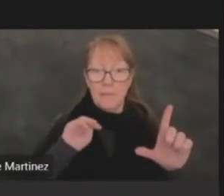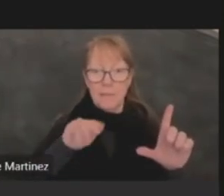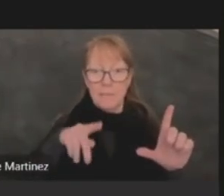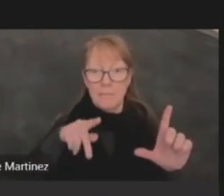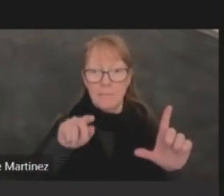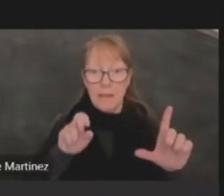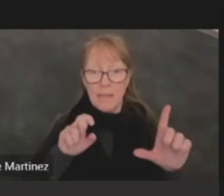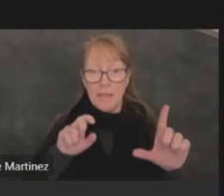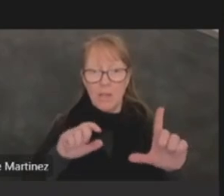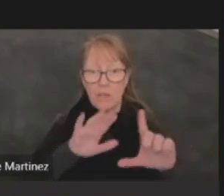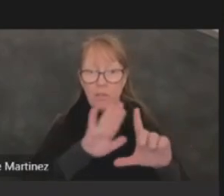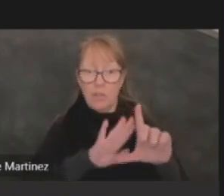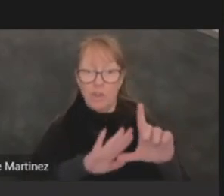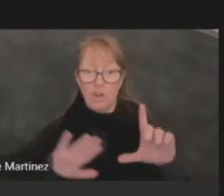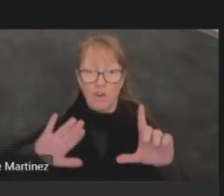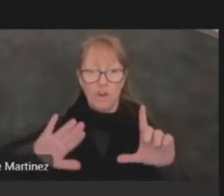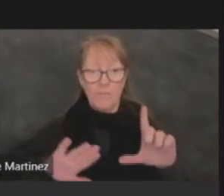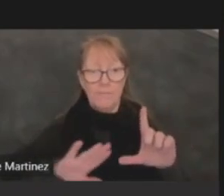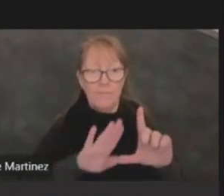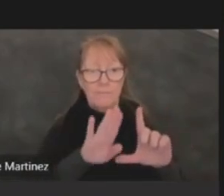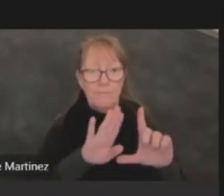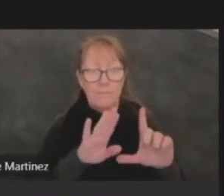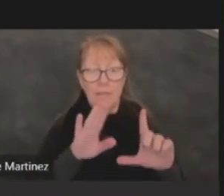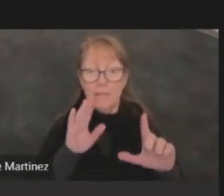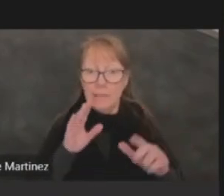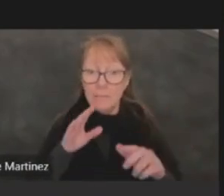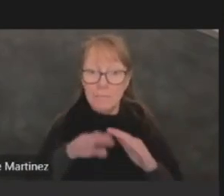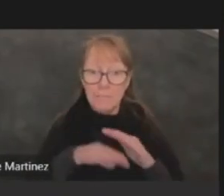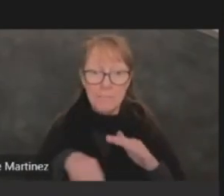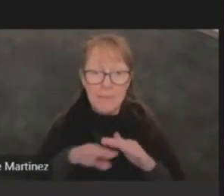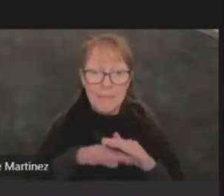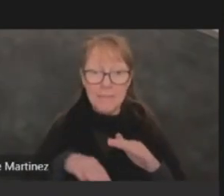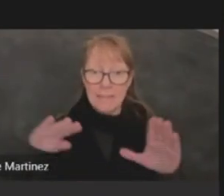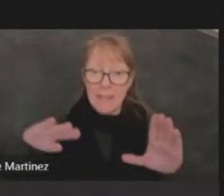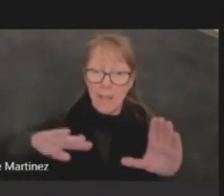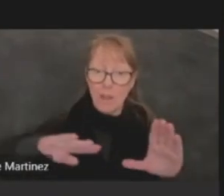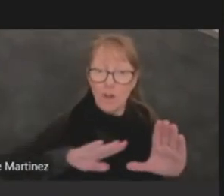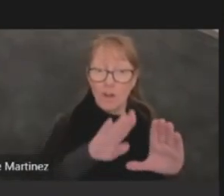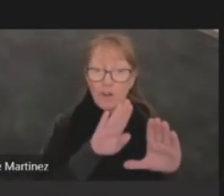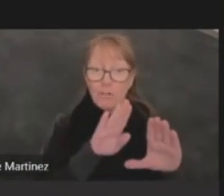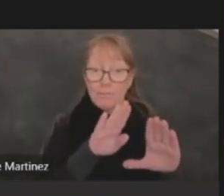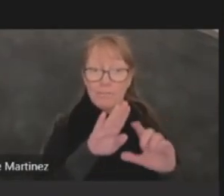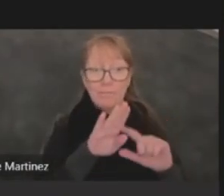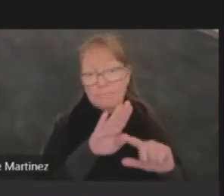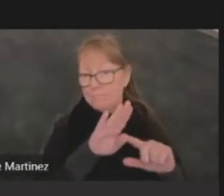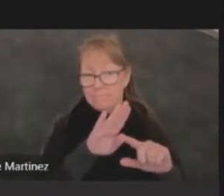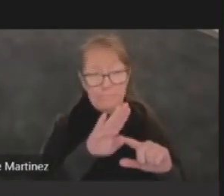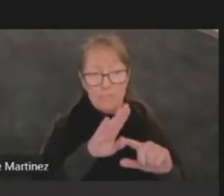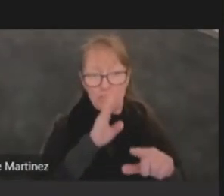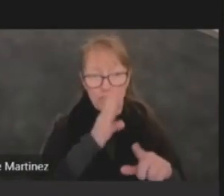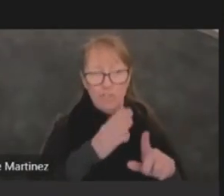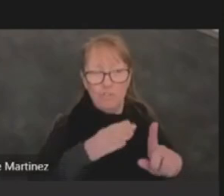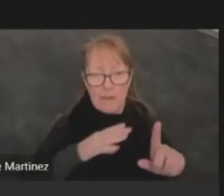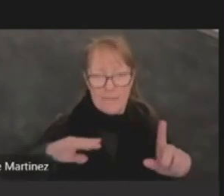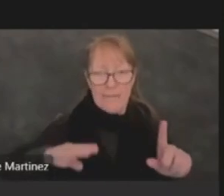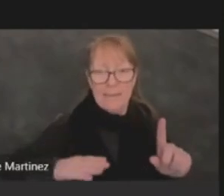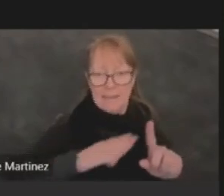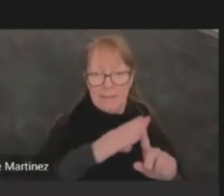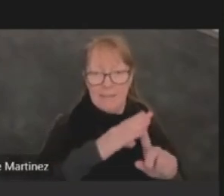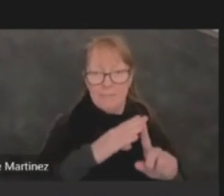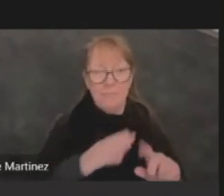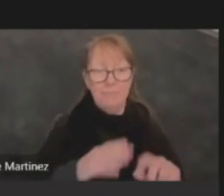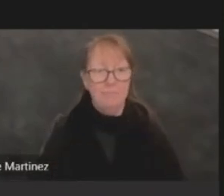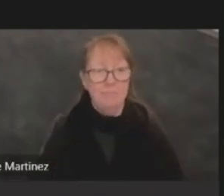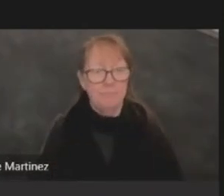basically straightening that curve of the Mass Pike. Okay, so in this slide,